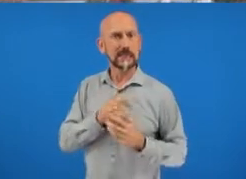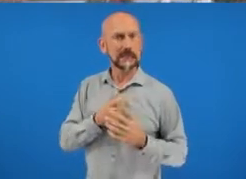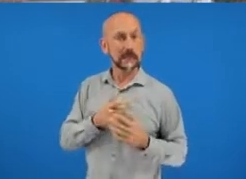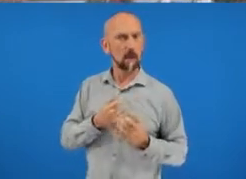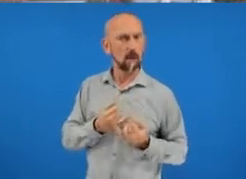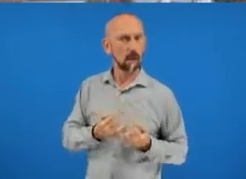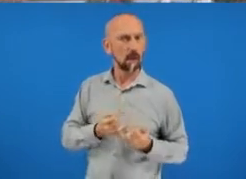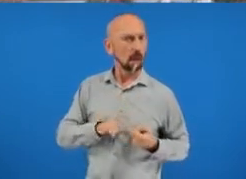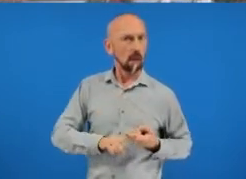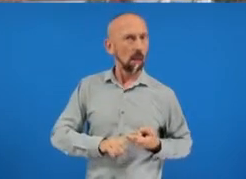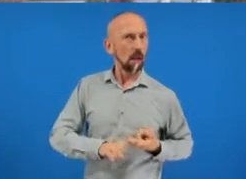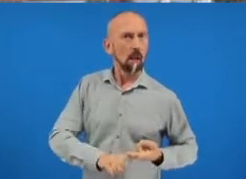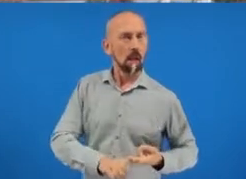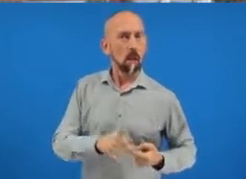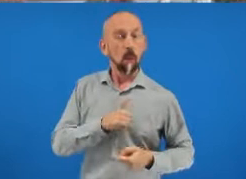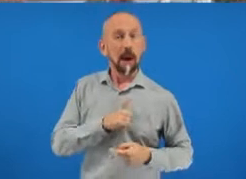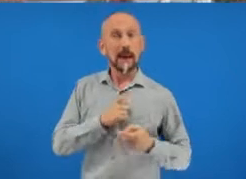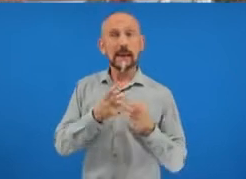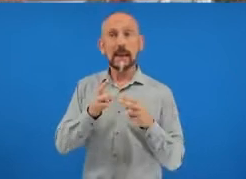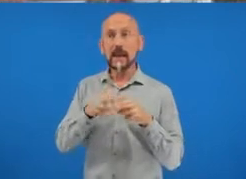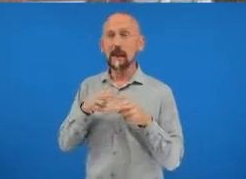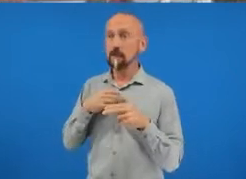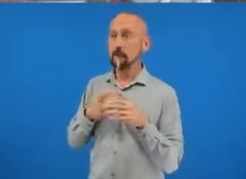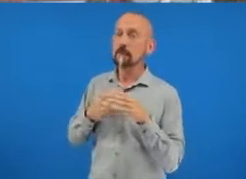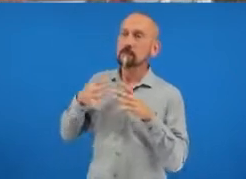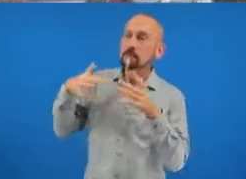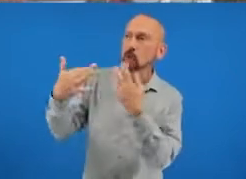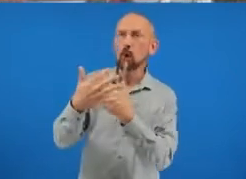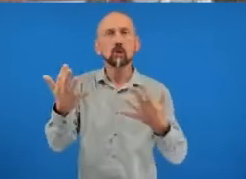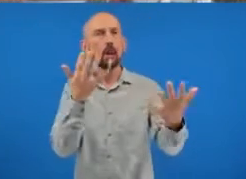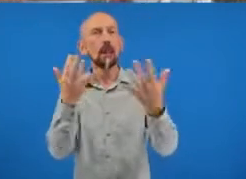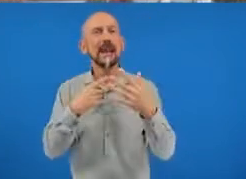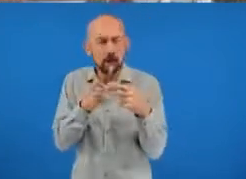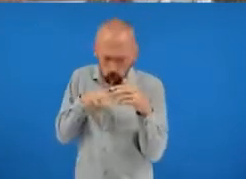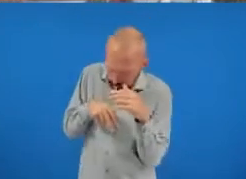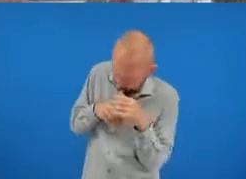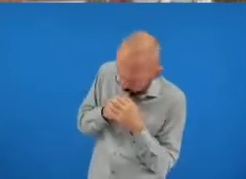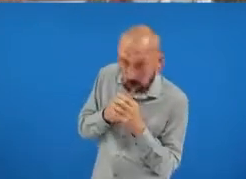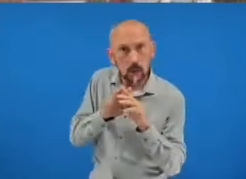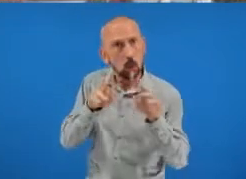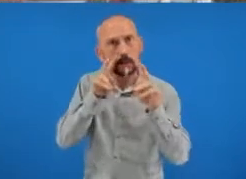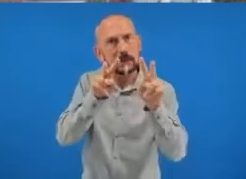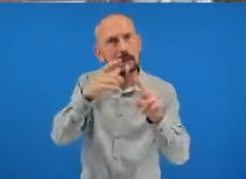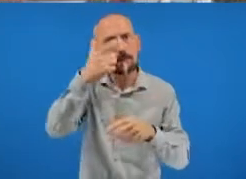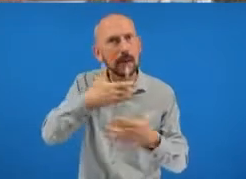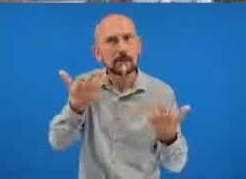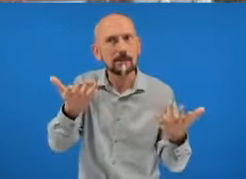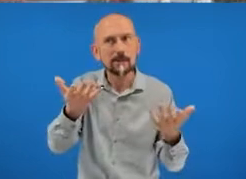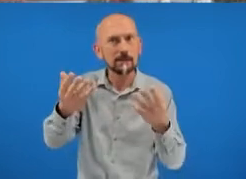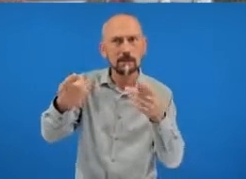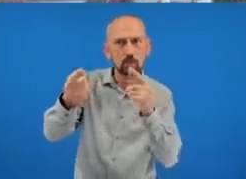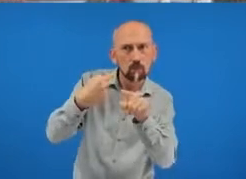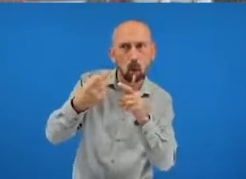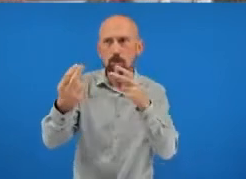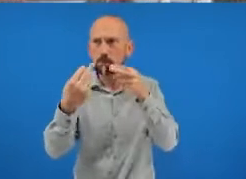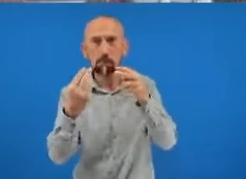Because actually, if you're going into a social situation looking down, what you're unable to see is how the other people around you are actually responding to you. You're